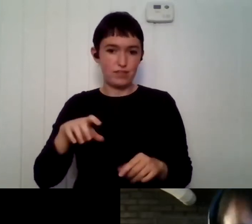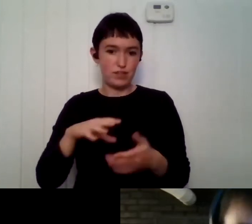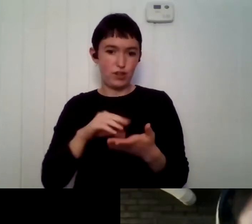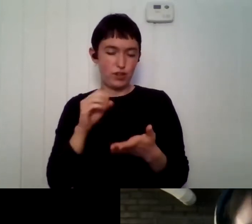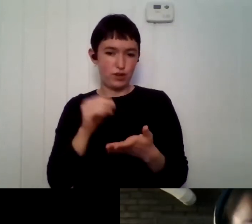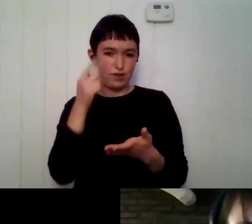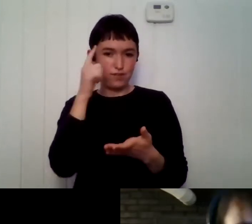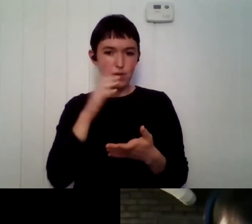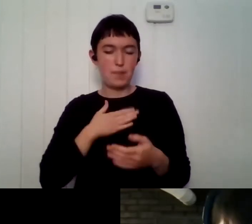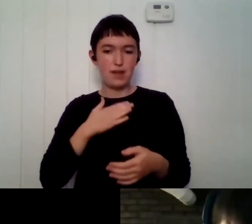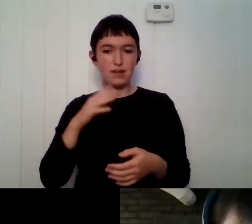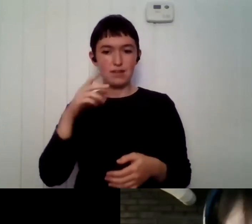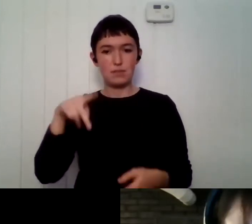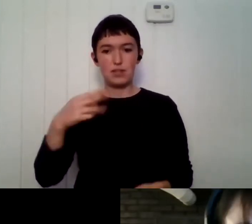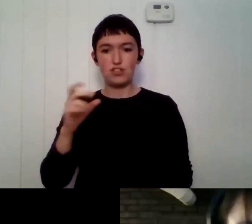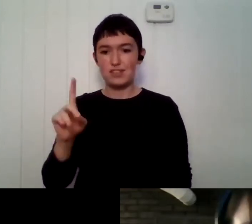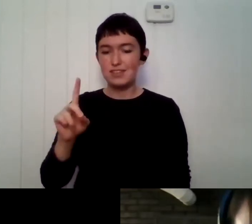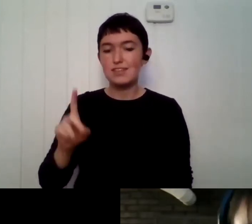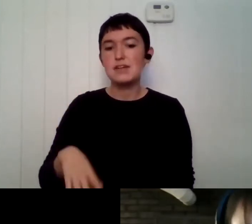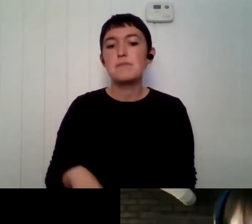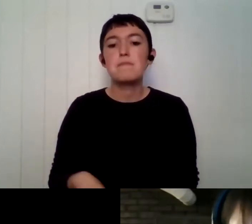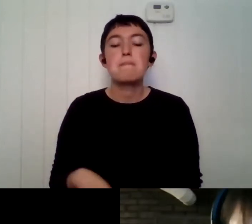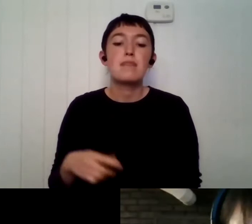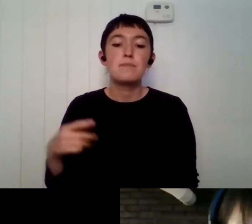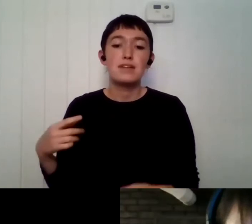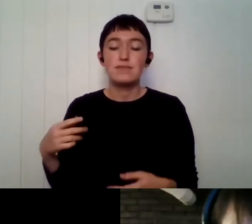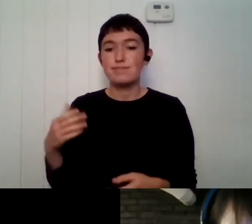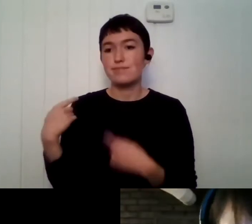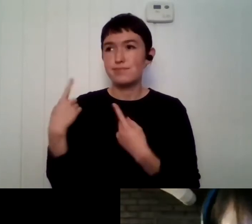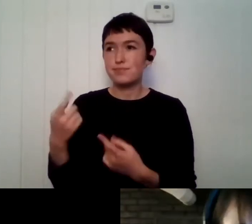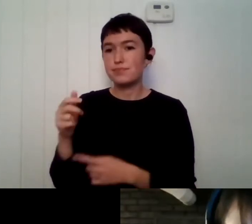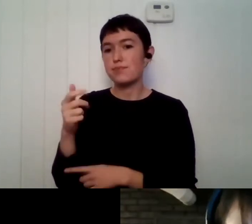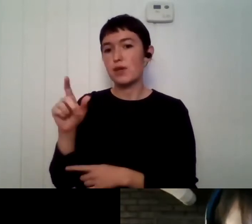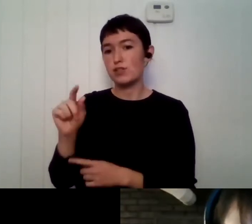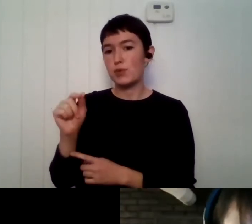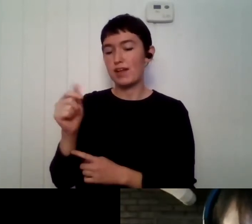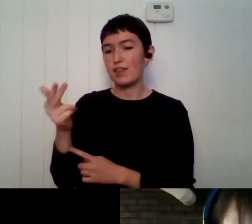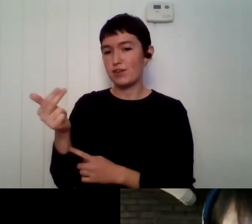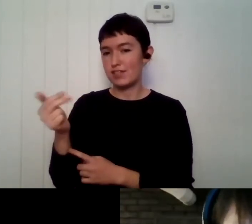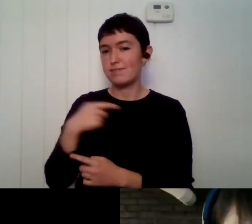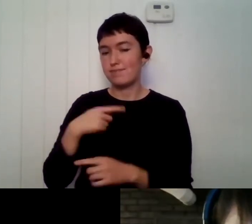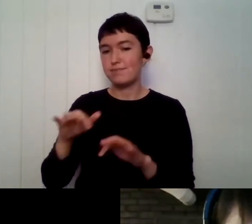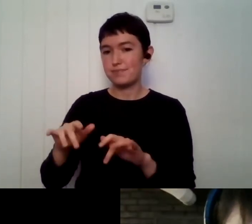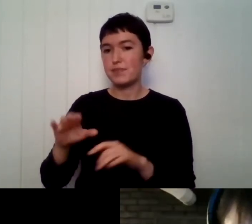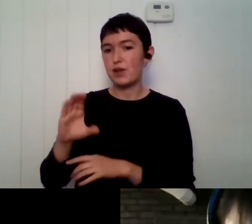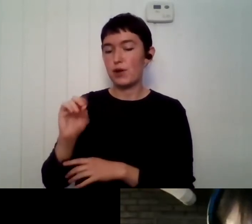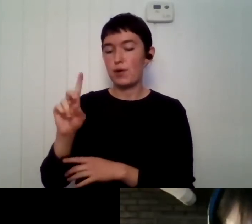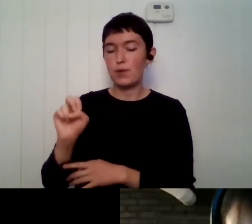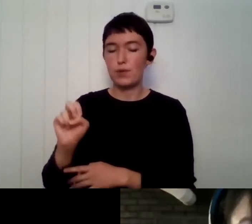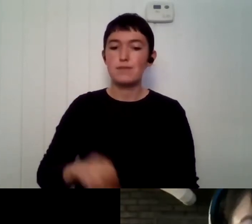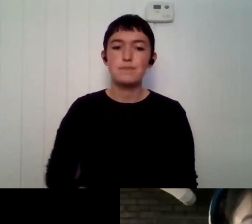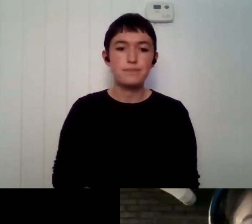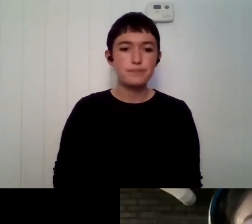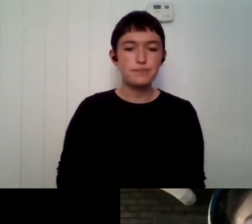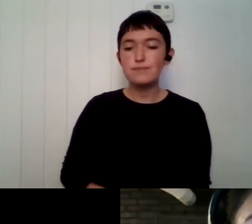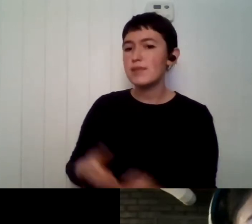guess, I've been programming. Awesome. All right, the next question is from Trenton. What is your least favorite